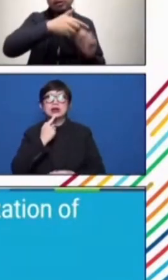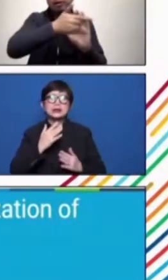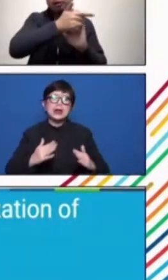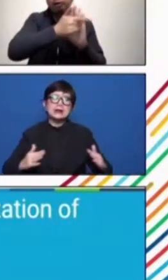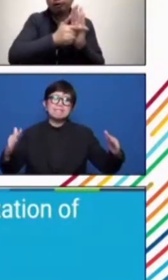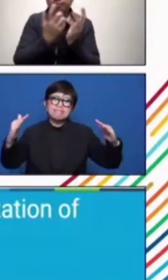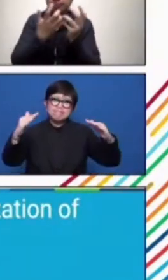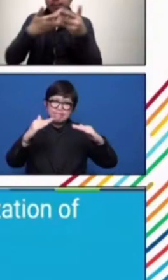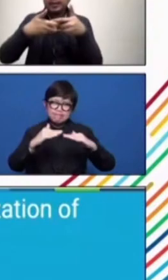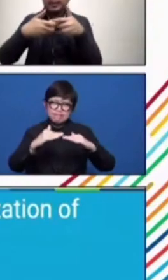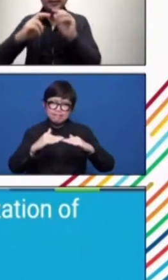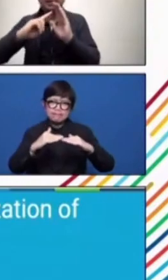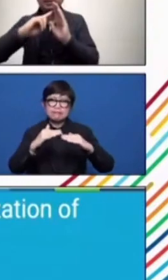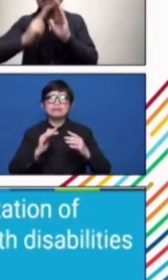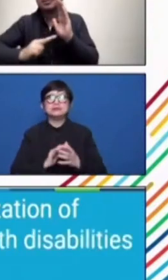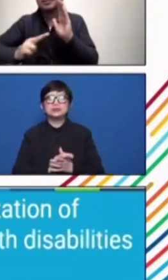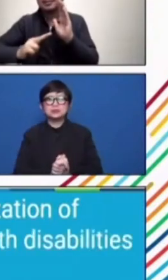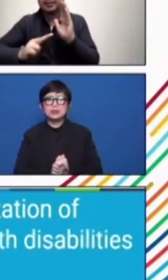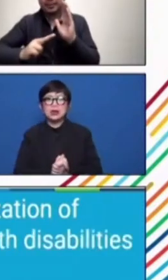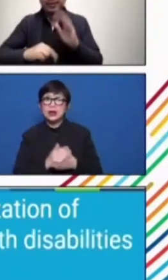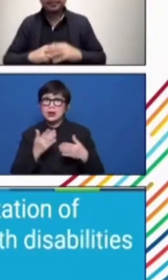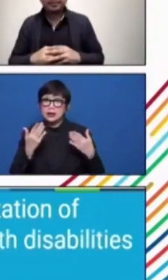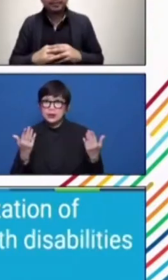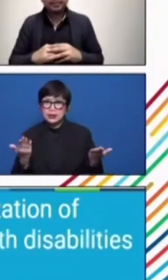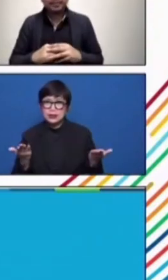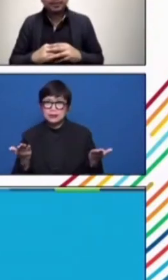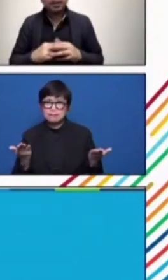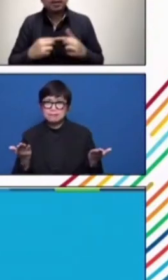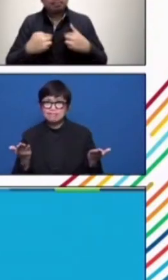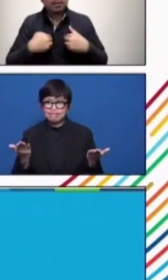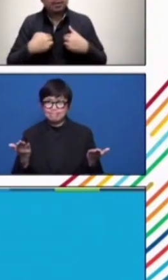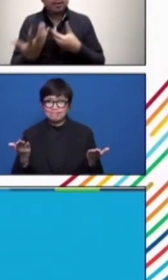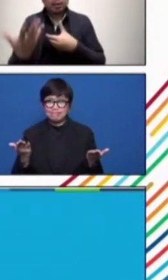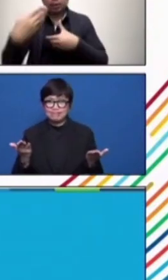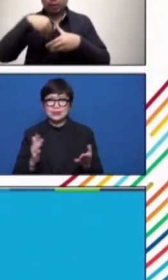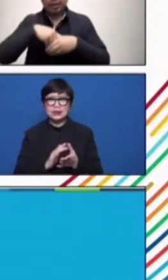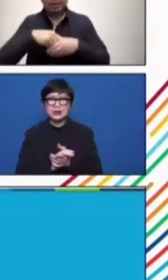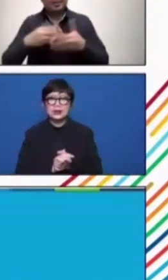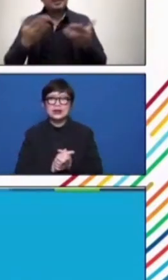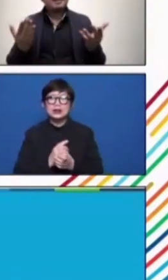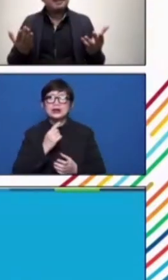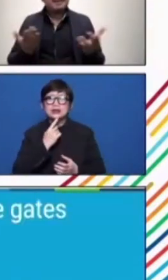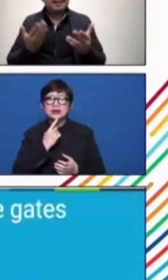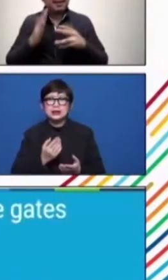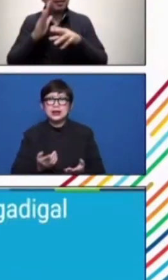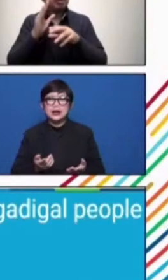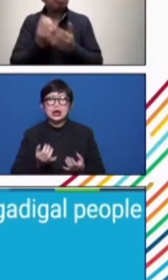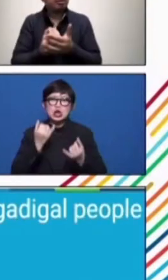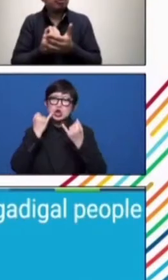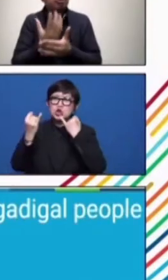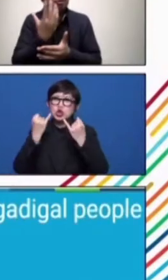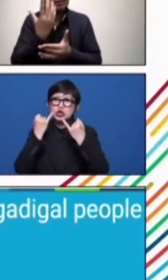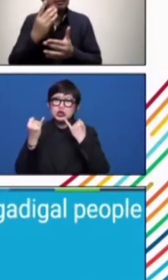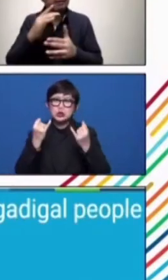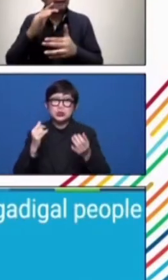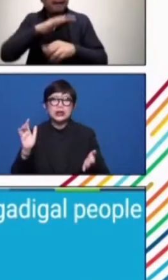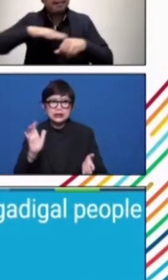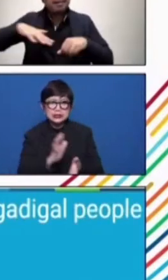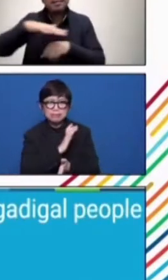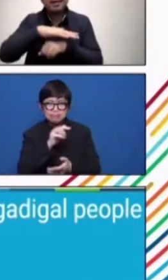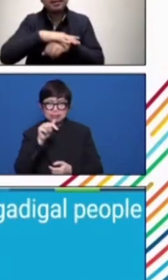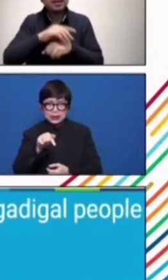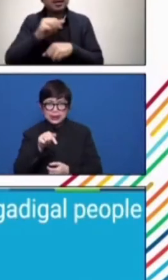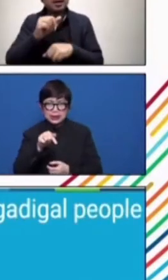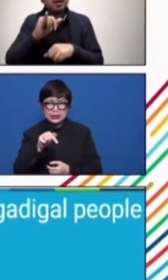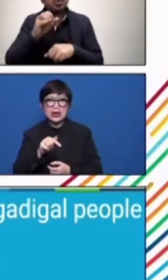rights of persons with disabilities I'm joining you this morning from the traditional lands of the gadigal people of the aora nation one of Australian's First